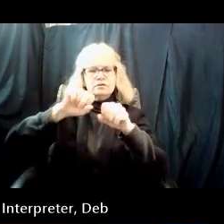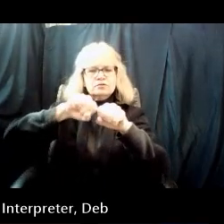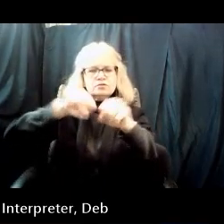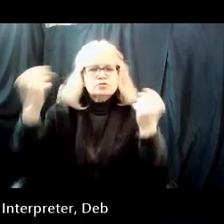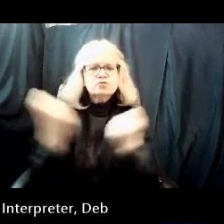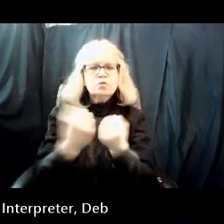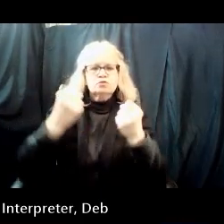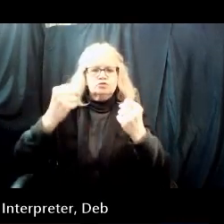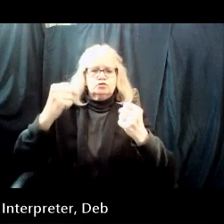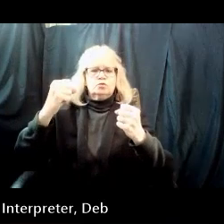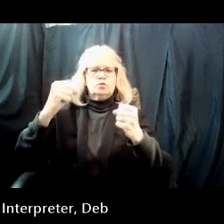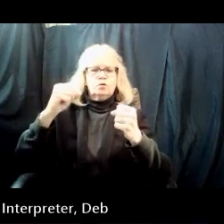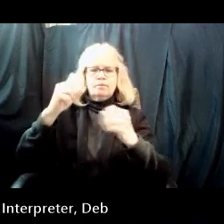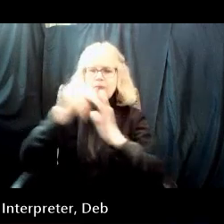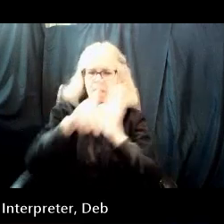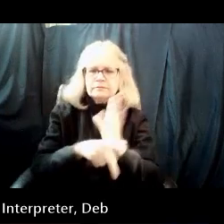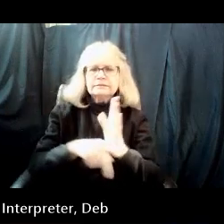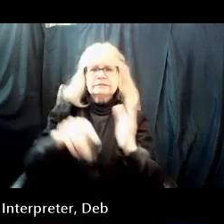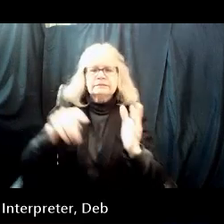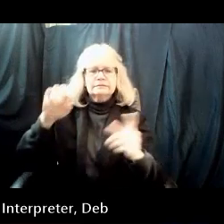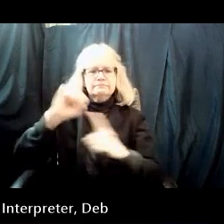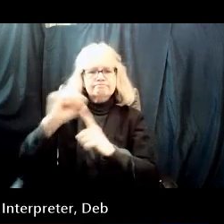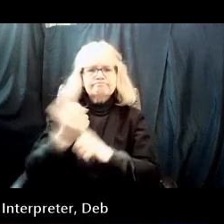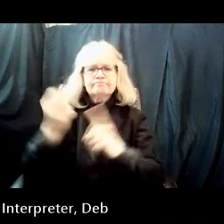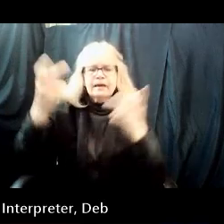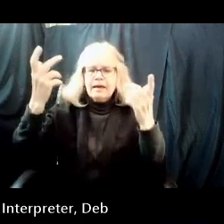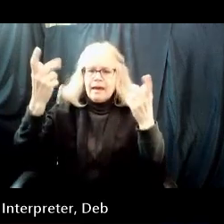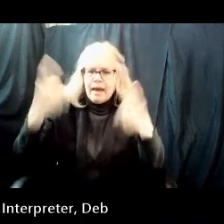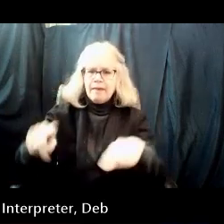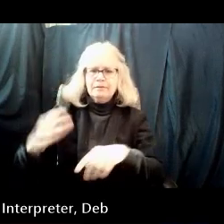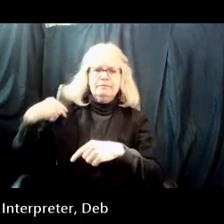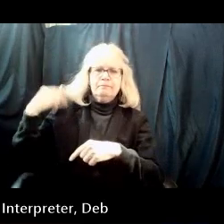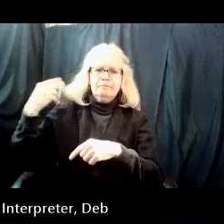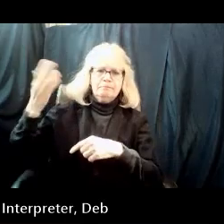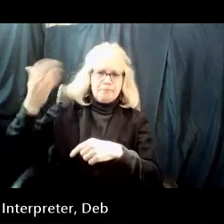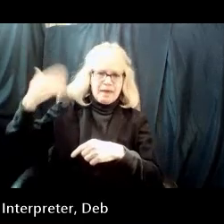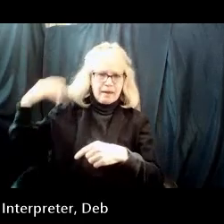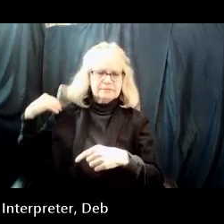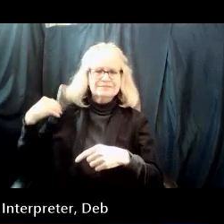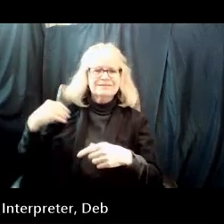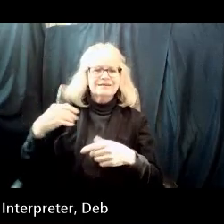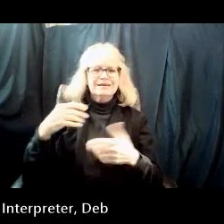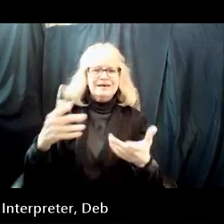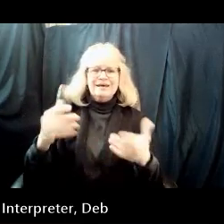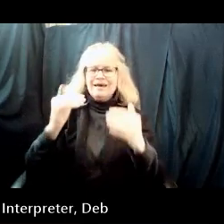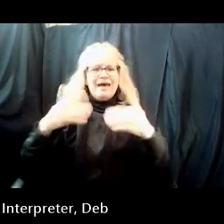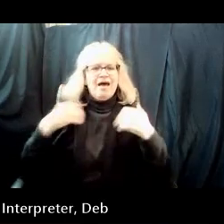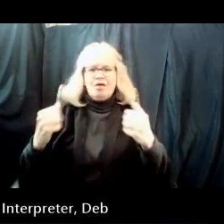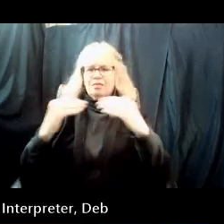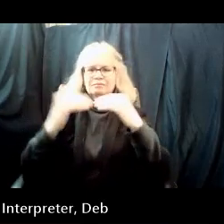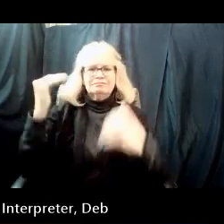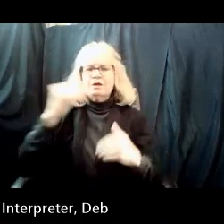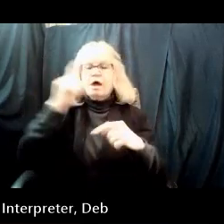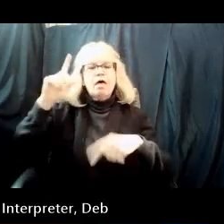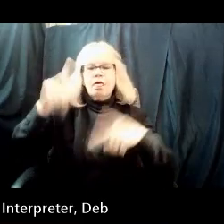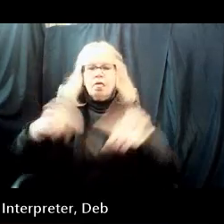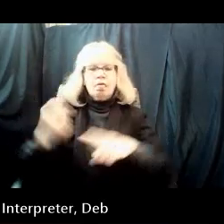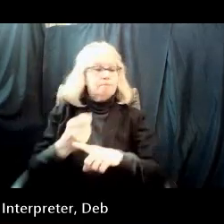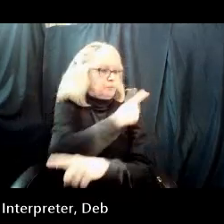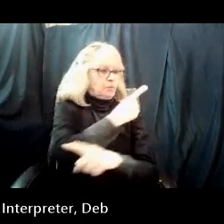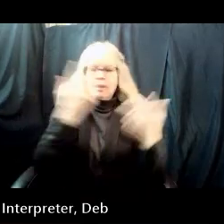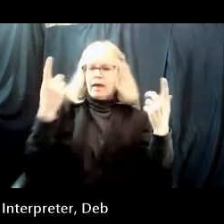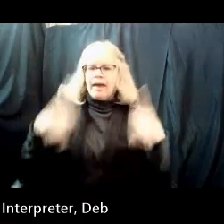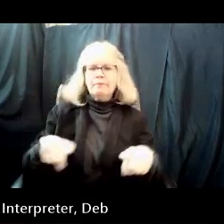were created in the past. Health disparities are not natural, they are not random or inevitable, they are the